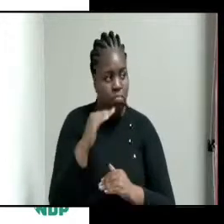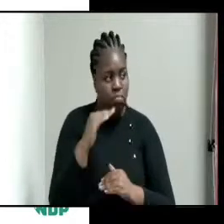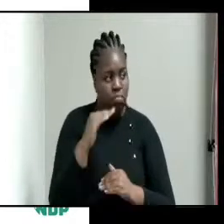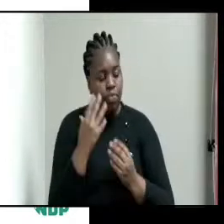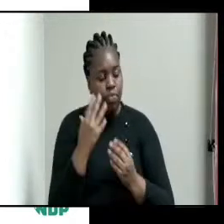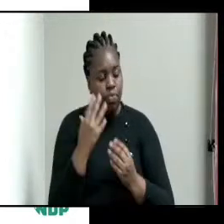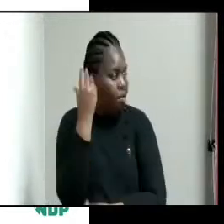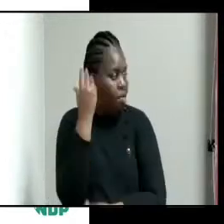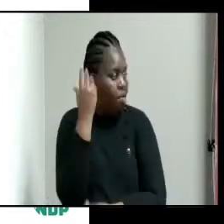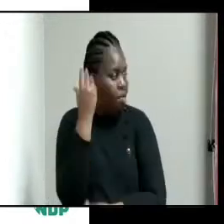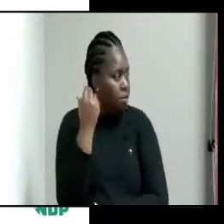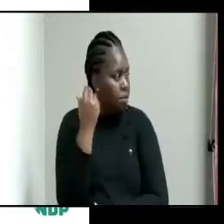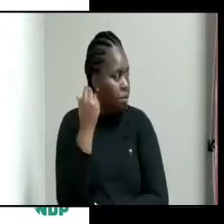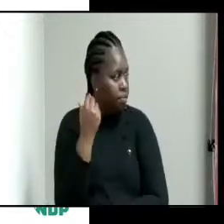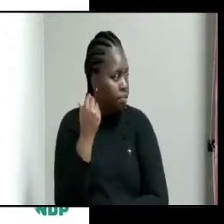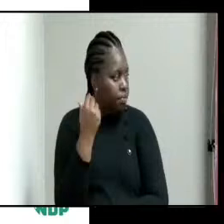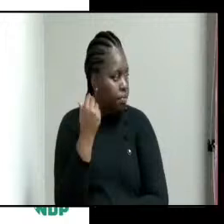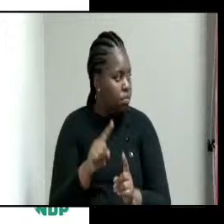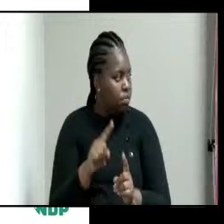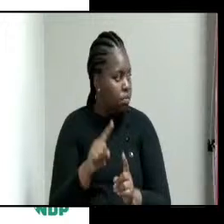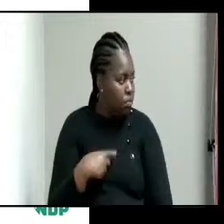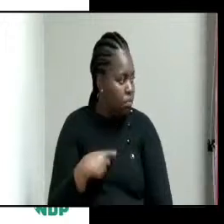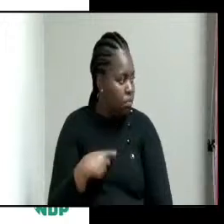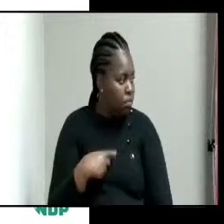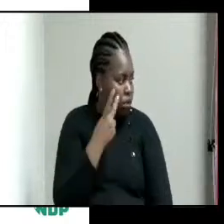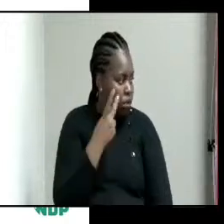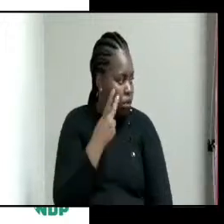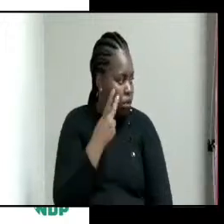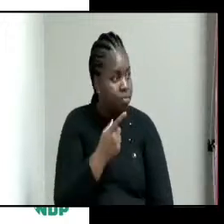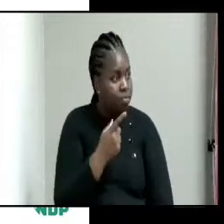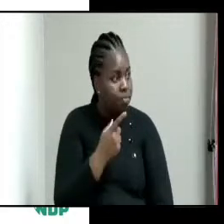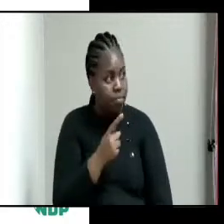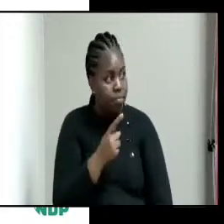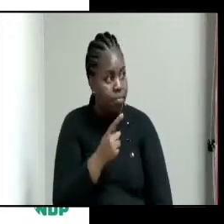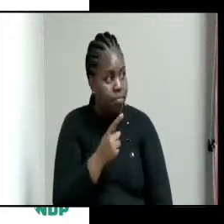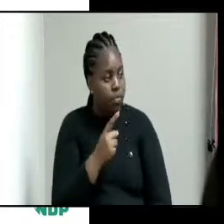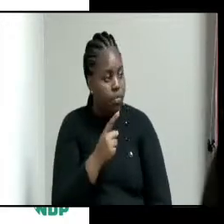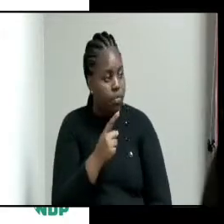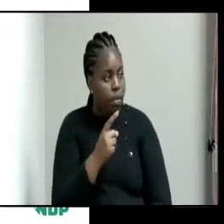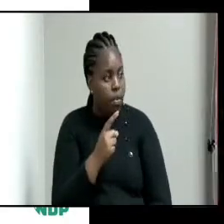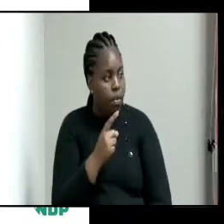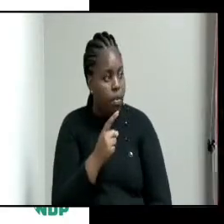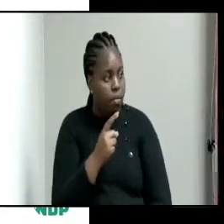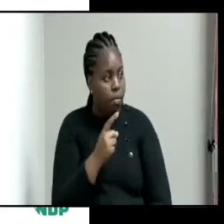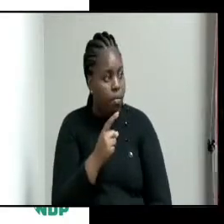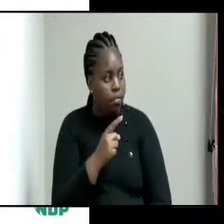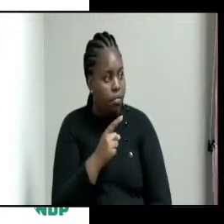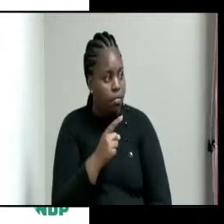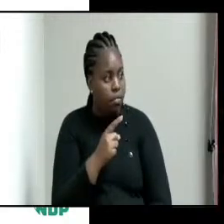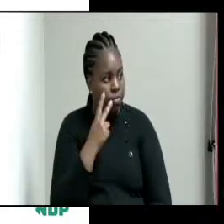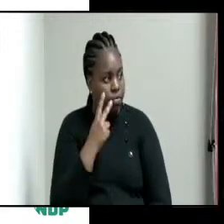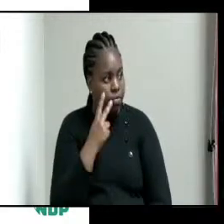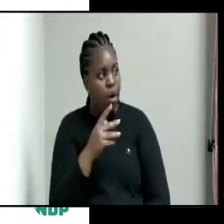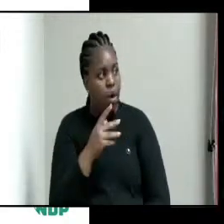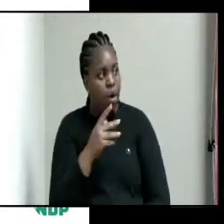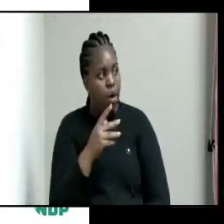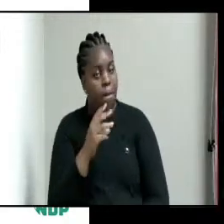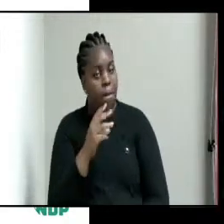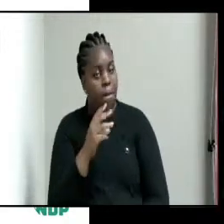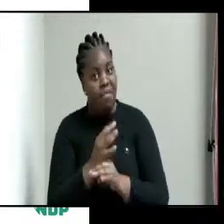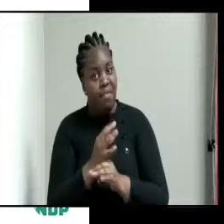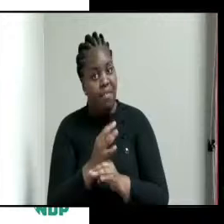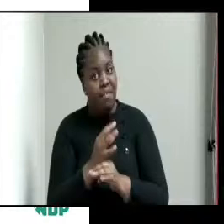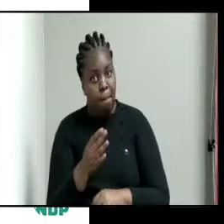poverty rates. And then we see on the other hand that non-offense have the lowest rate